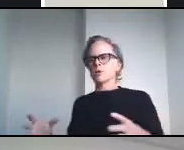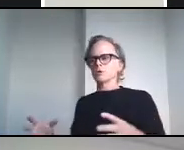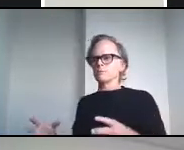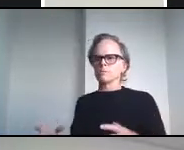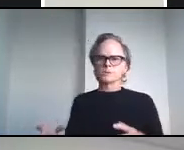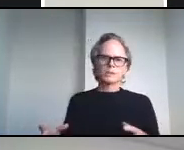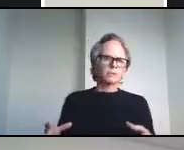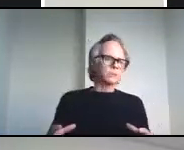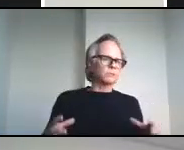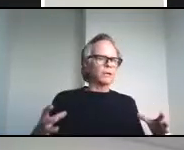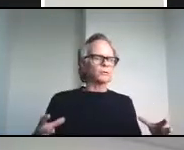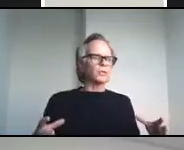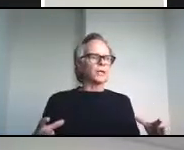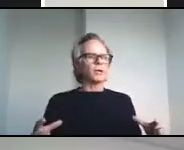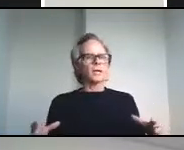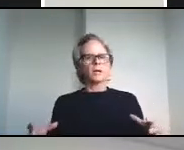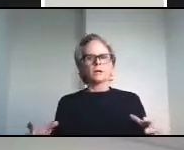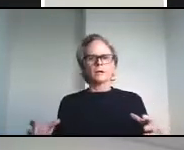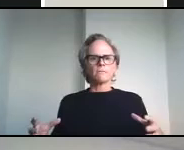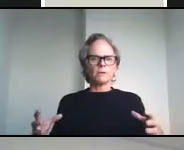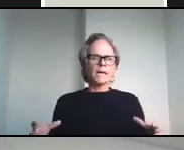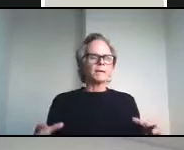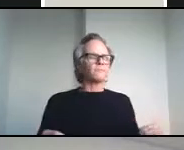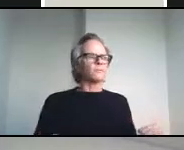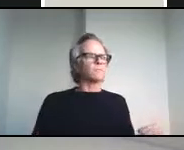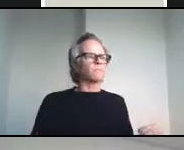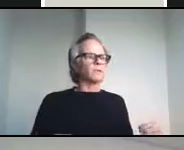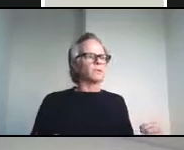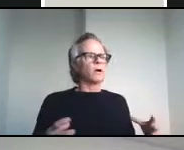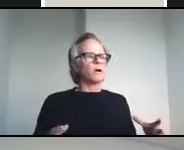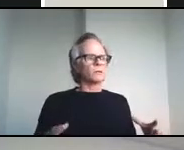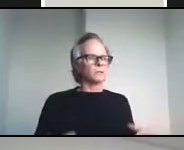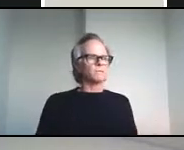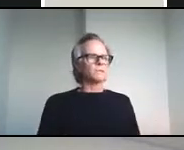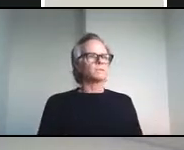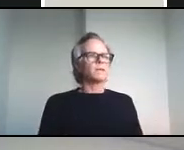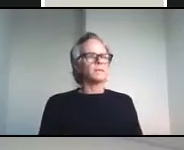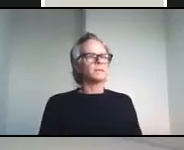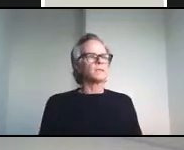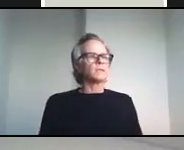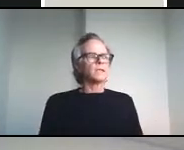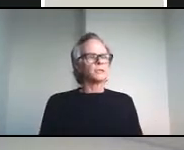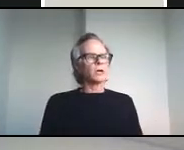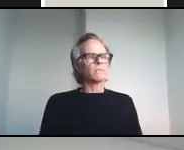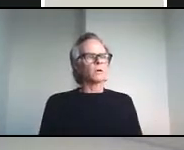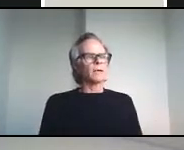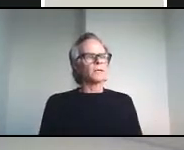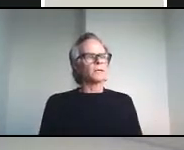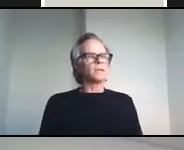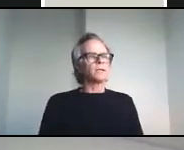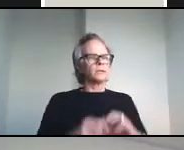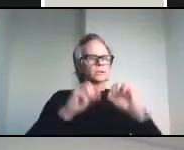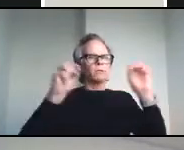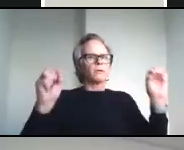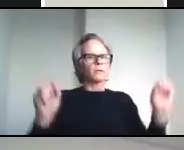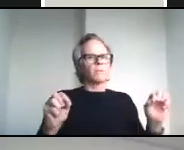is this multi-purpose area, which is a rather generic area, a name for really the heart of this space. And I'll talk more about that in